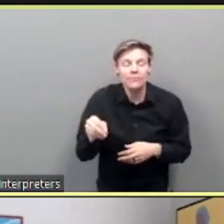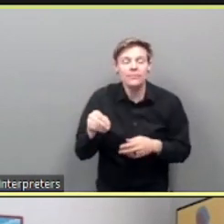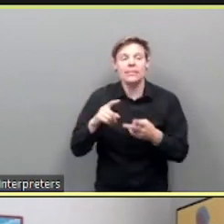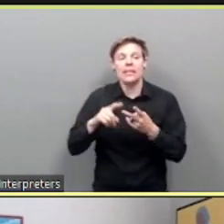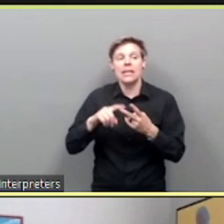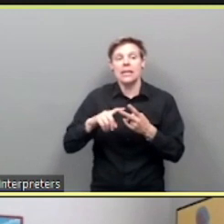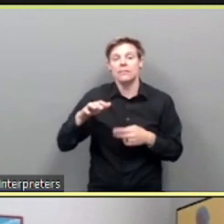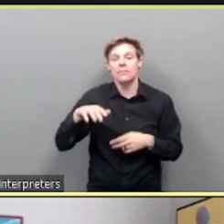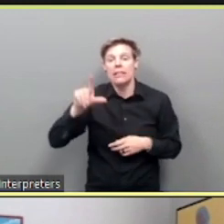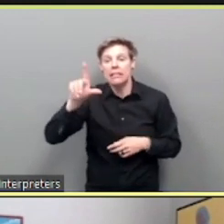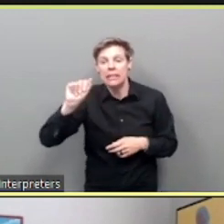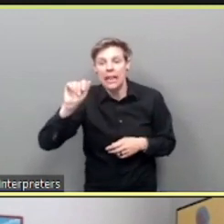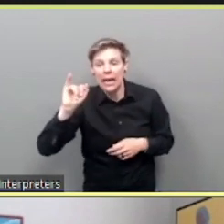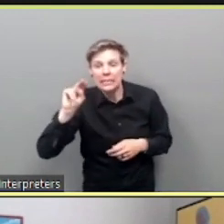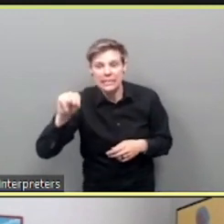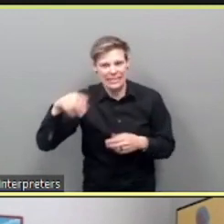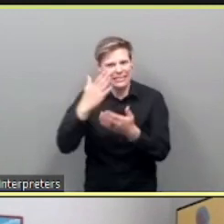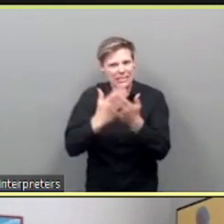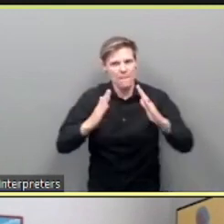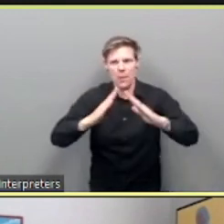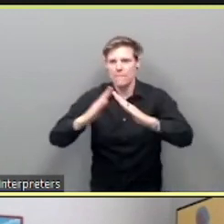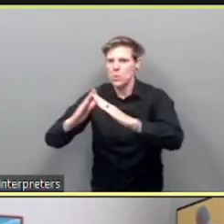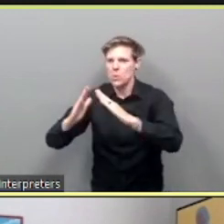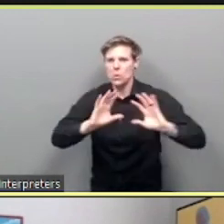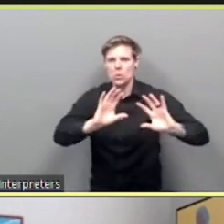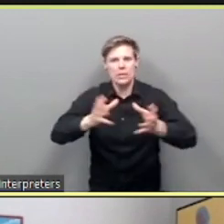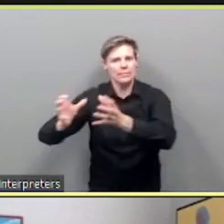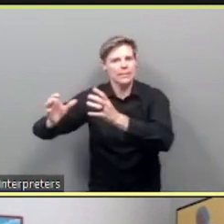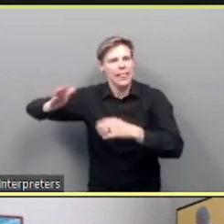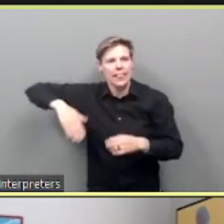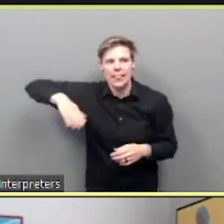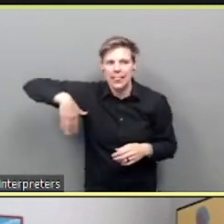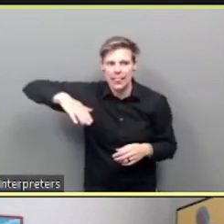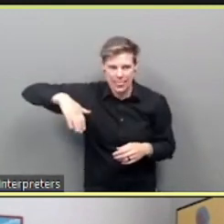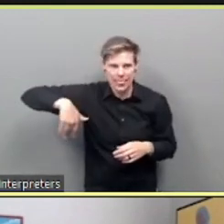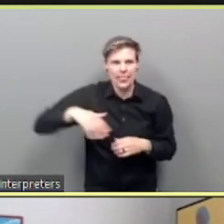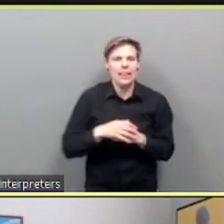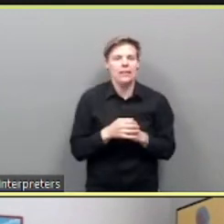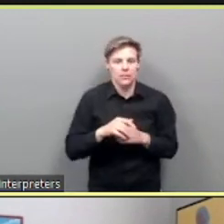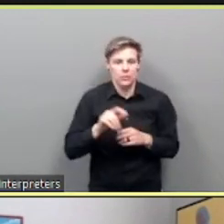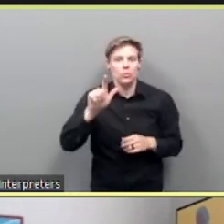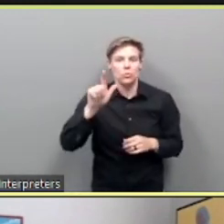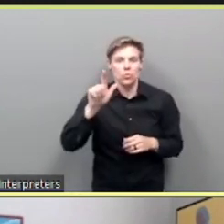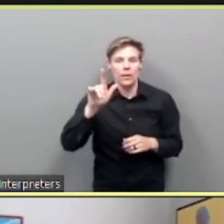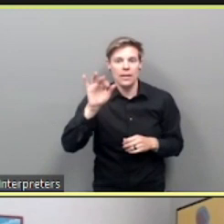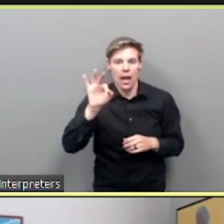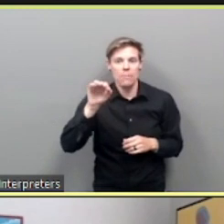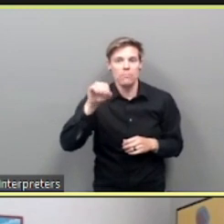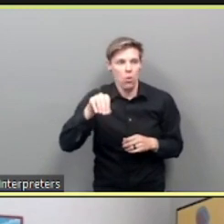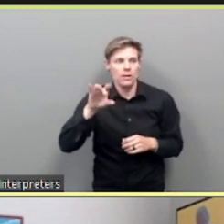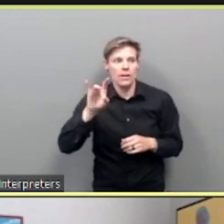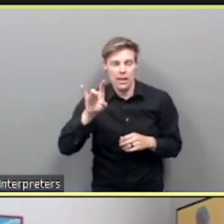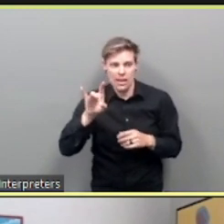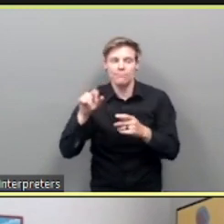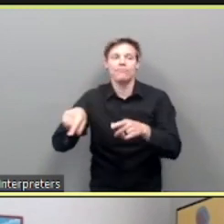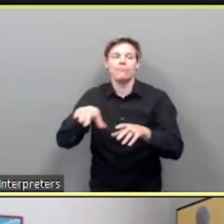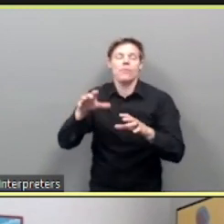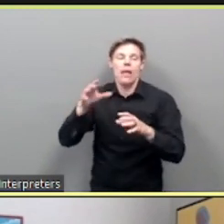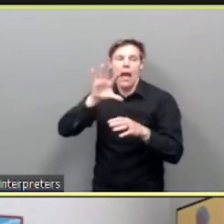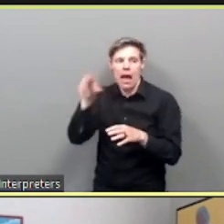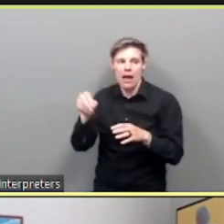between right now 50.9% of African American population have been vaccinated